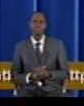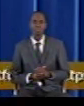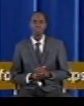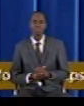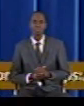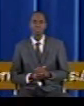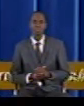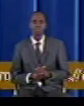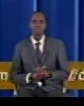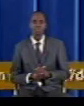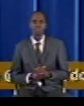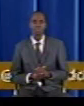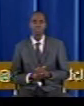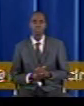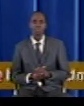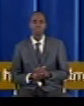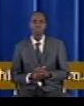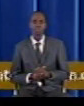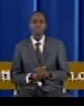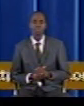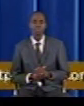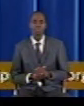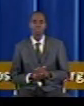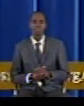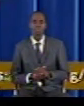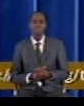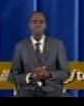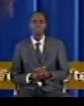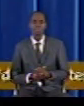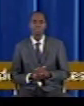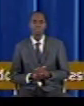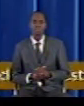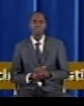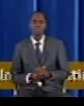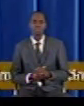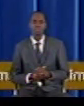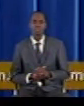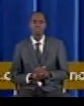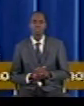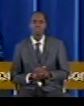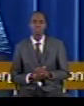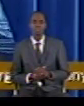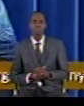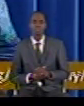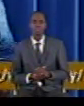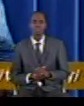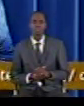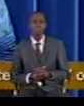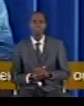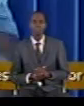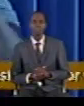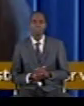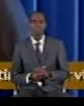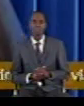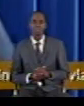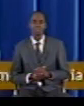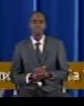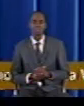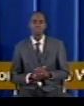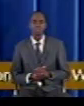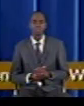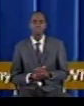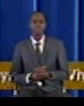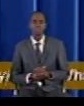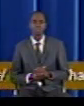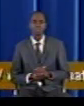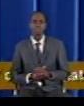masenga. Manu pona wule kambende na ndolu ga. Ba andu ba be kwa lahi yagi nyia. Kumu ye